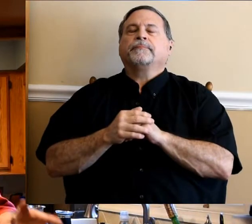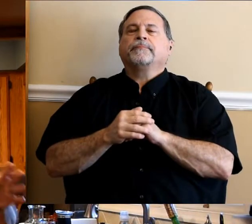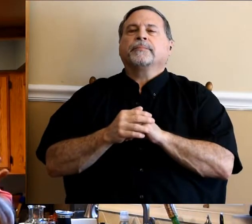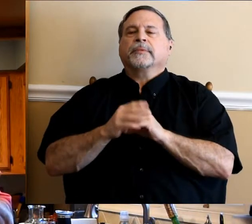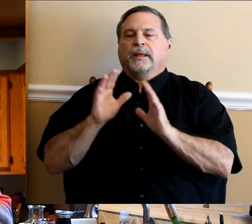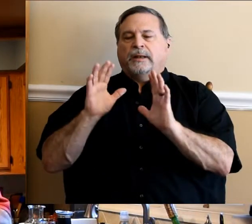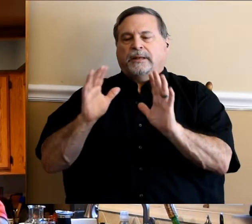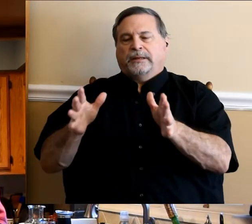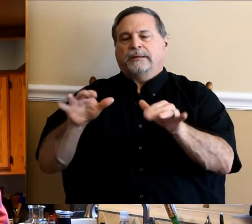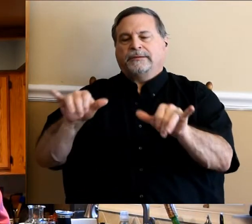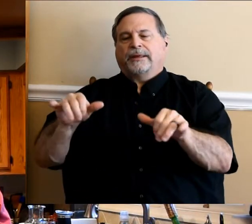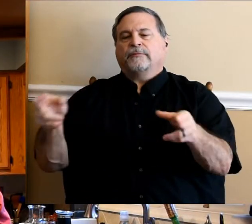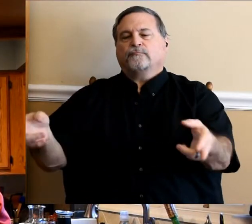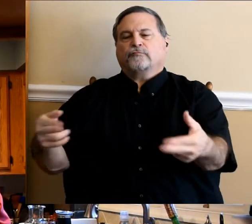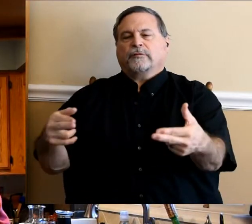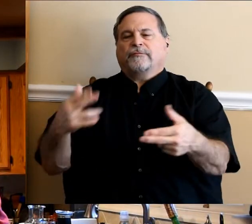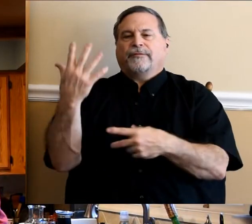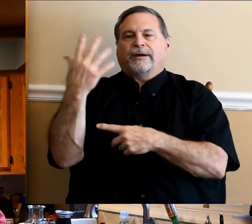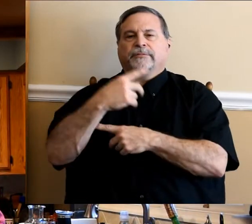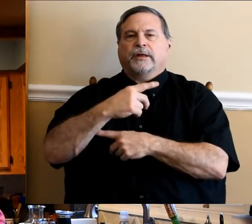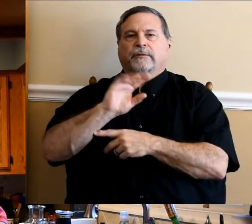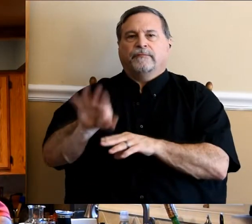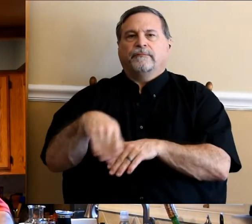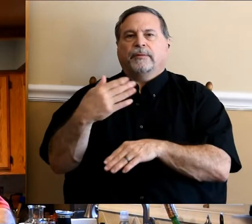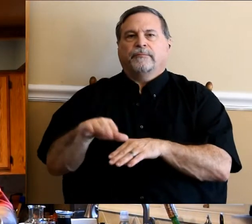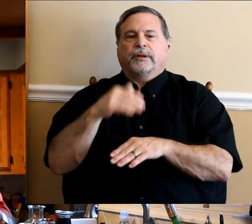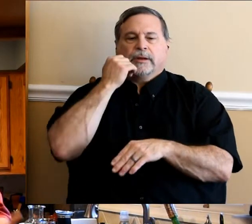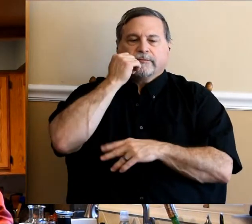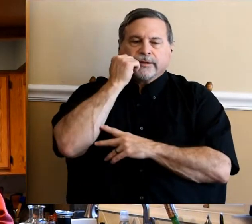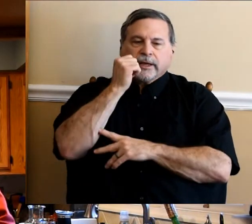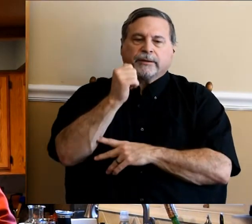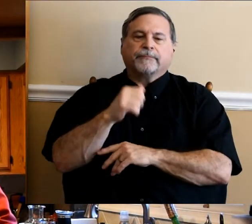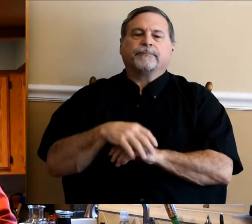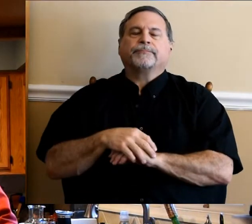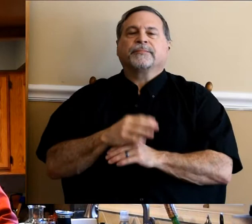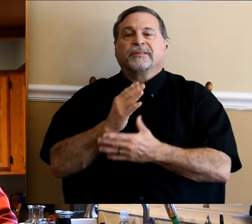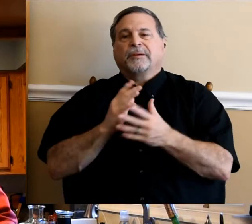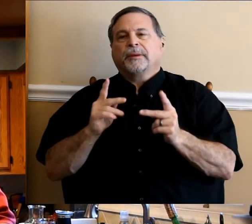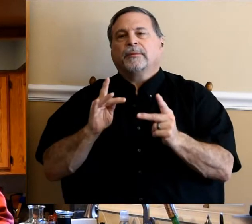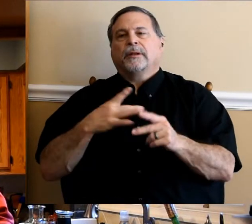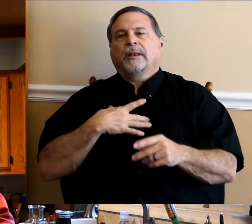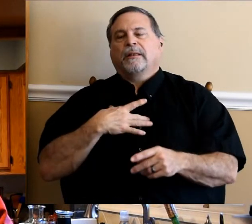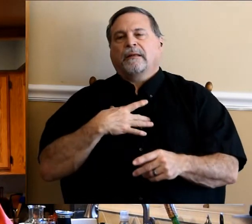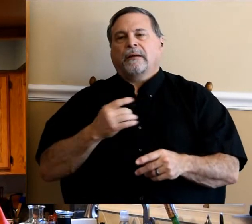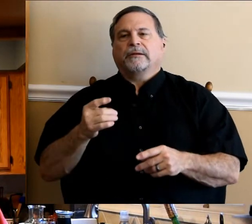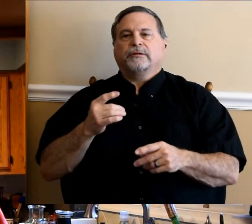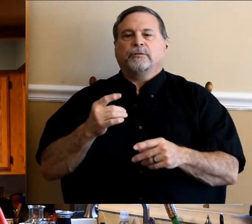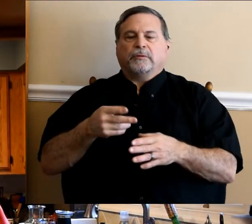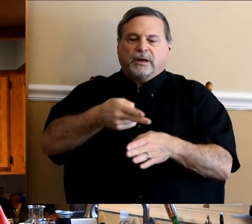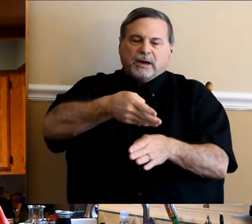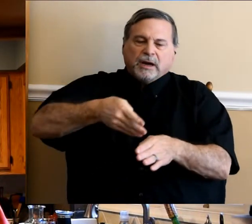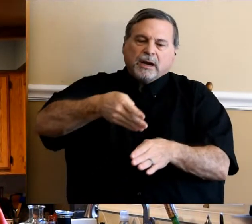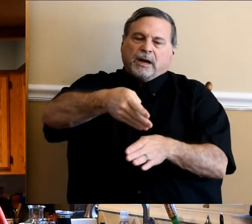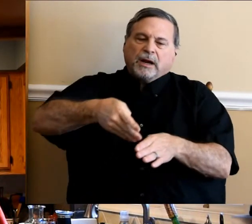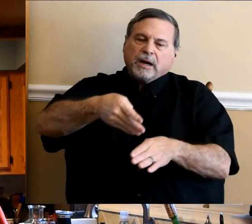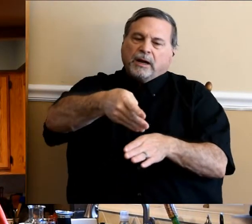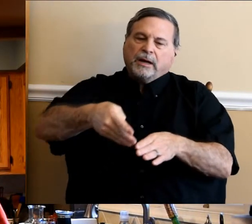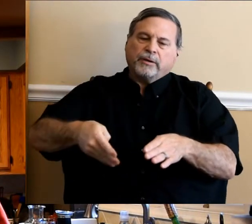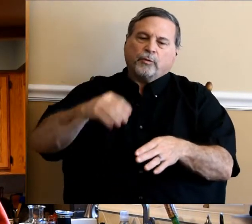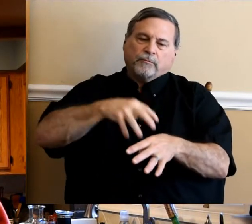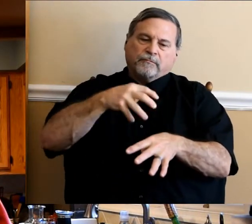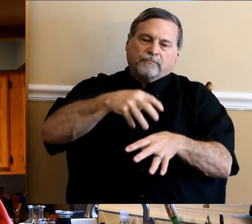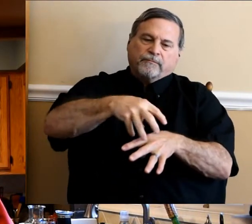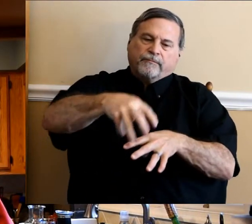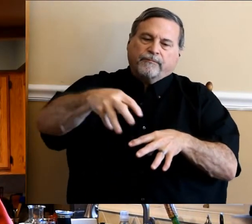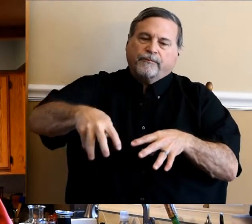ingredients. We let it sit in the refrigerator for 5 days, flipping it over every day. Some people like to actually cut into the meat